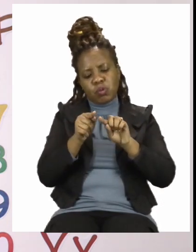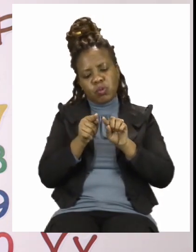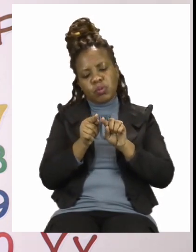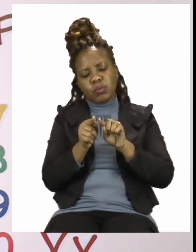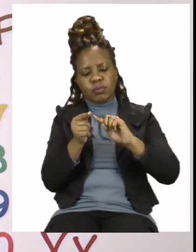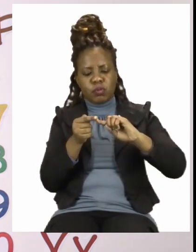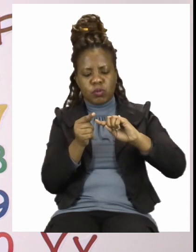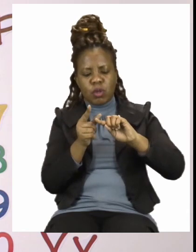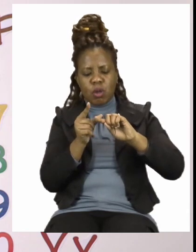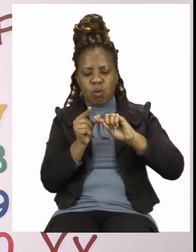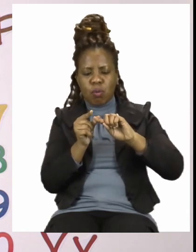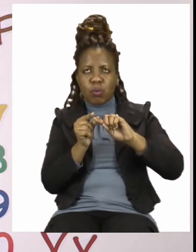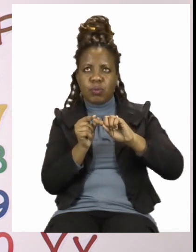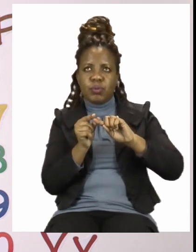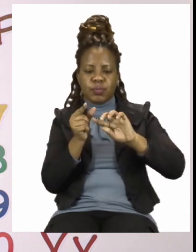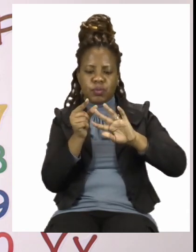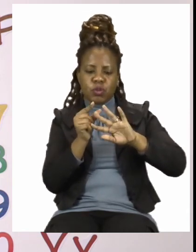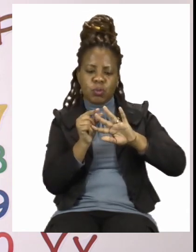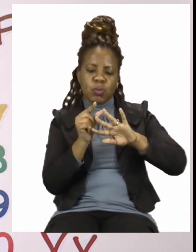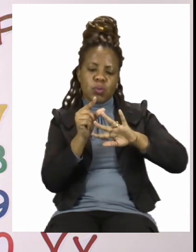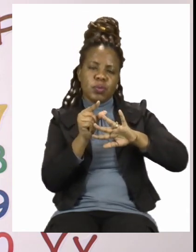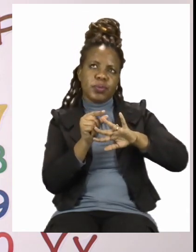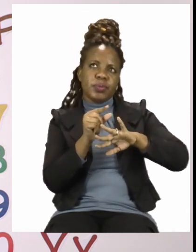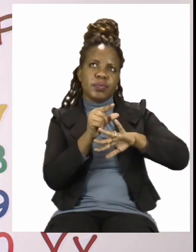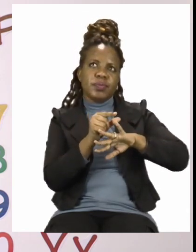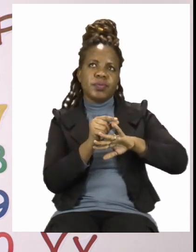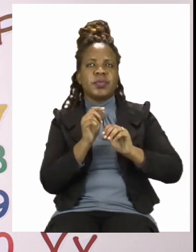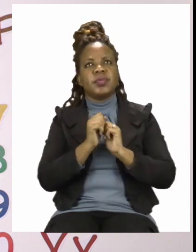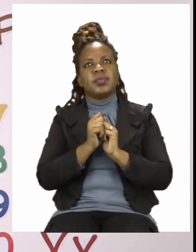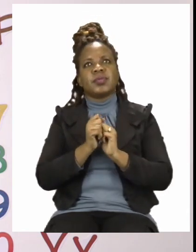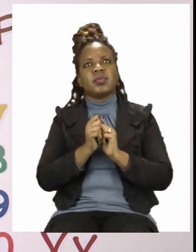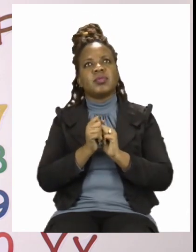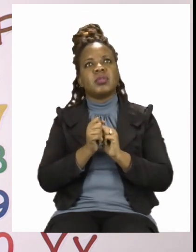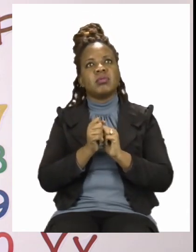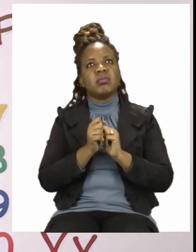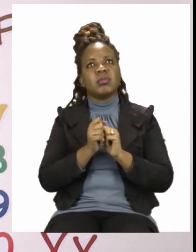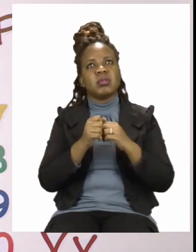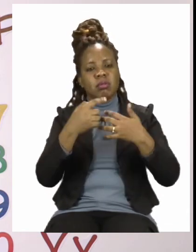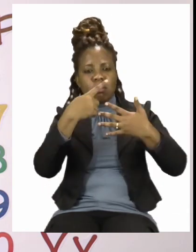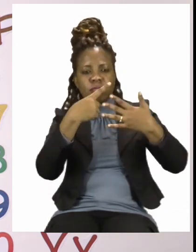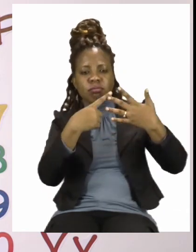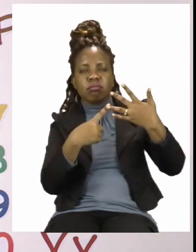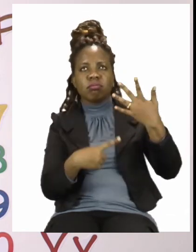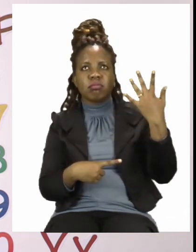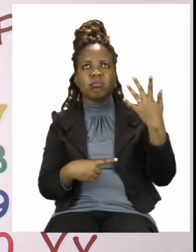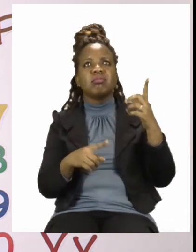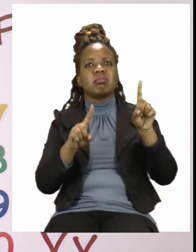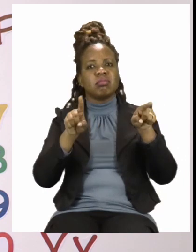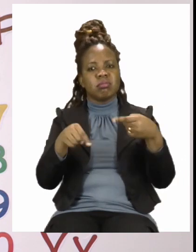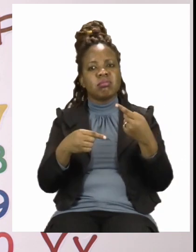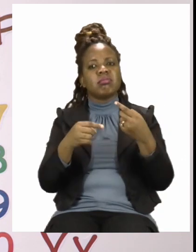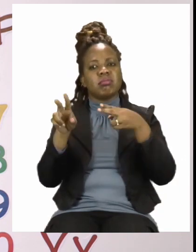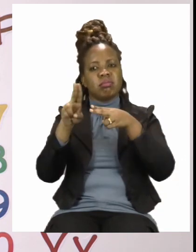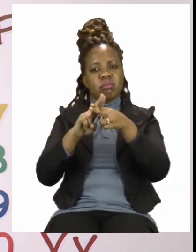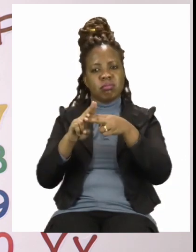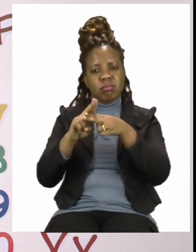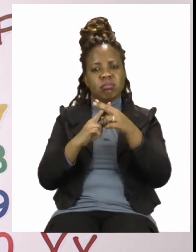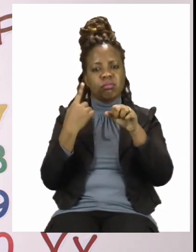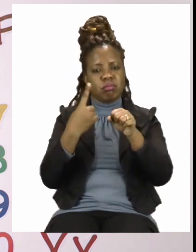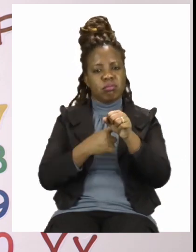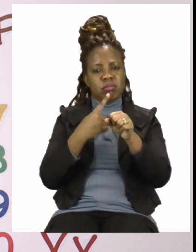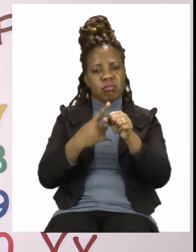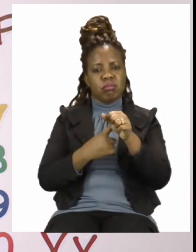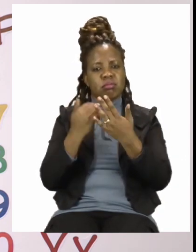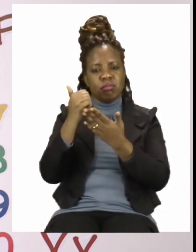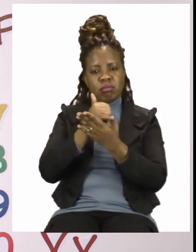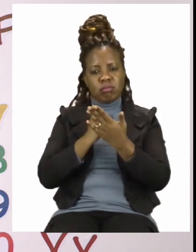things that we are using every time we clean our bodies. They are very important and